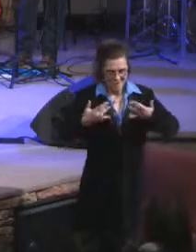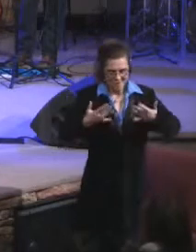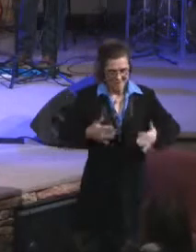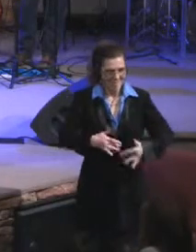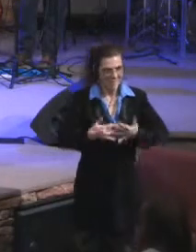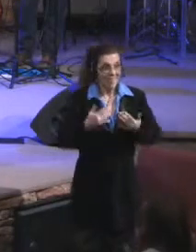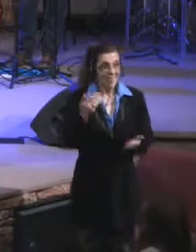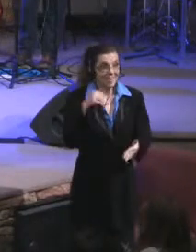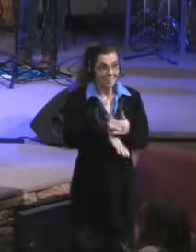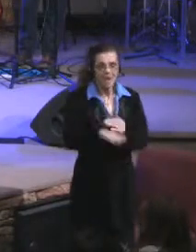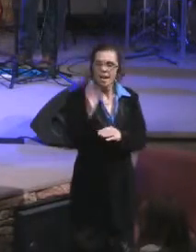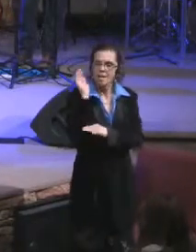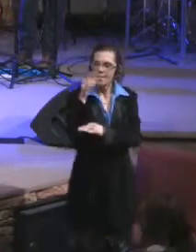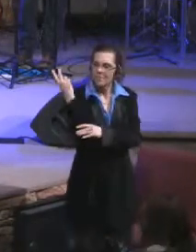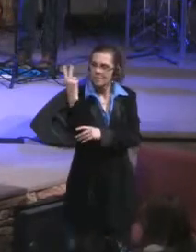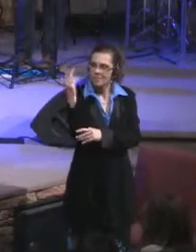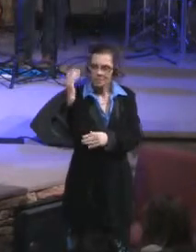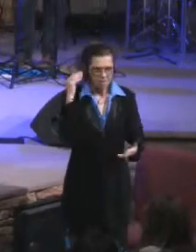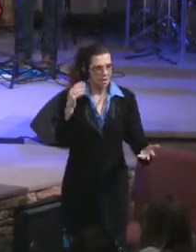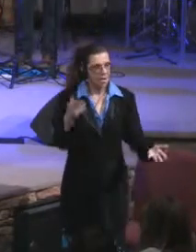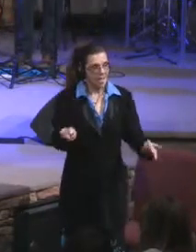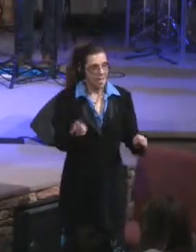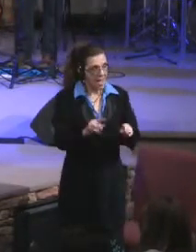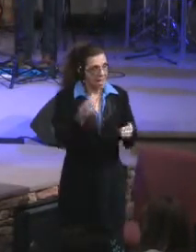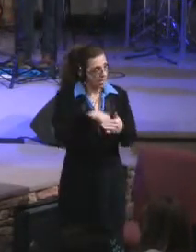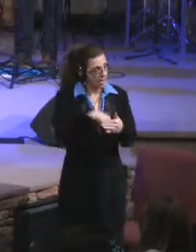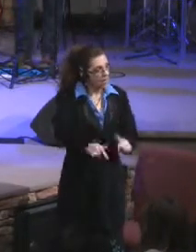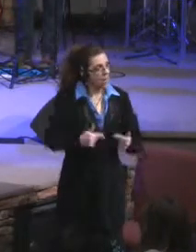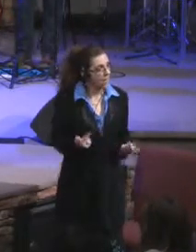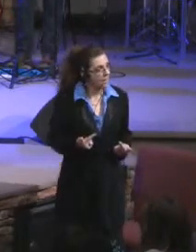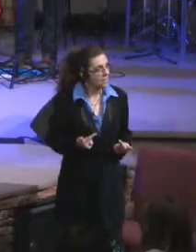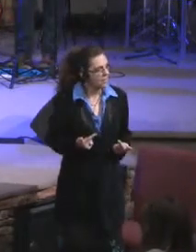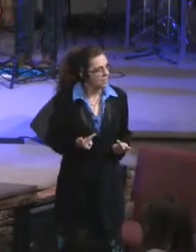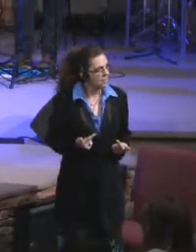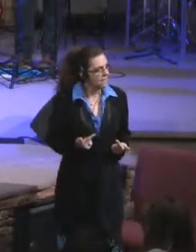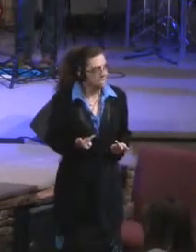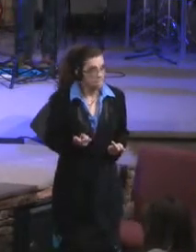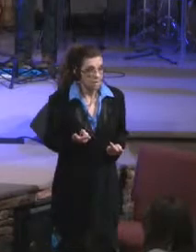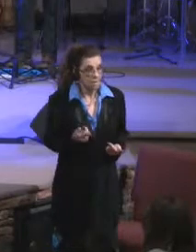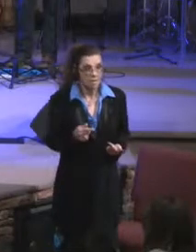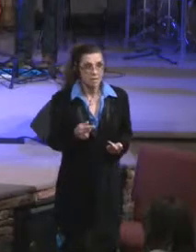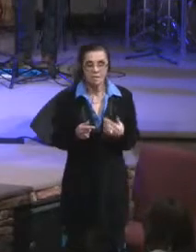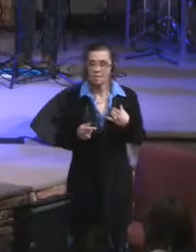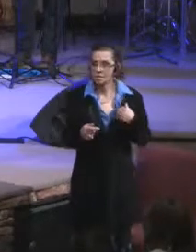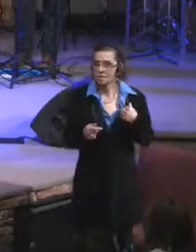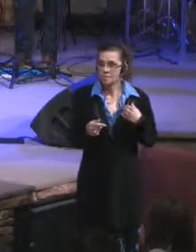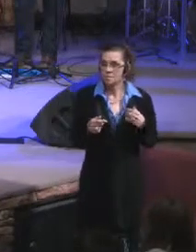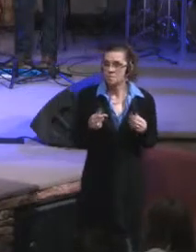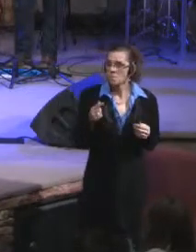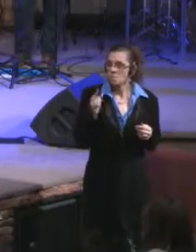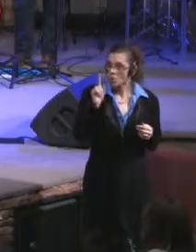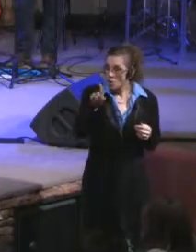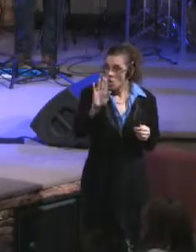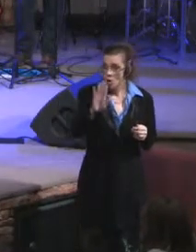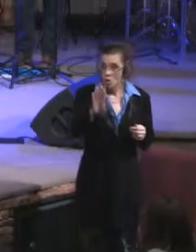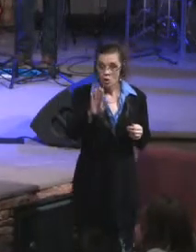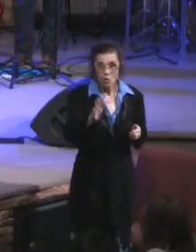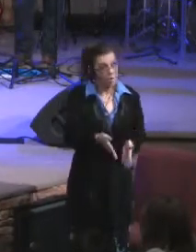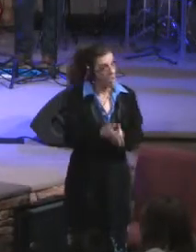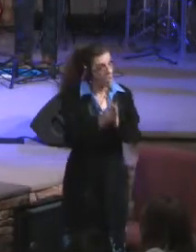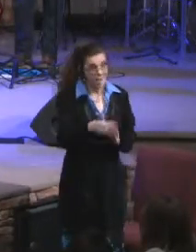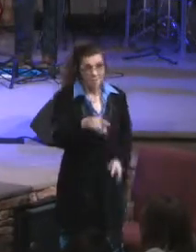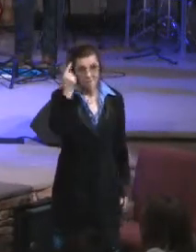every victory that you incur in your life, friend, I want you to, and if you're not intentional about this, I'm telling you, you're asking